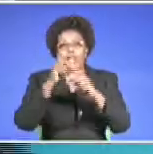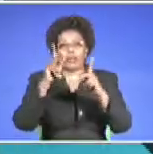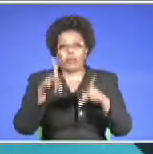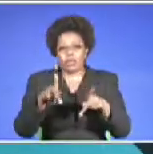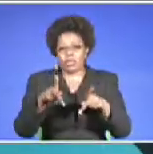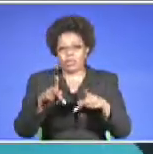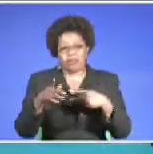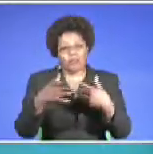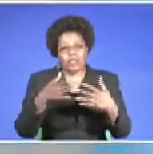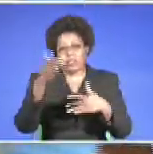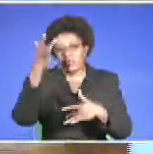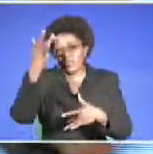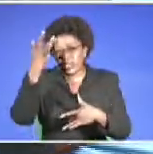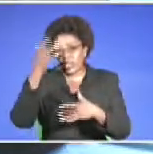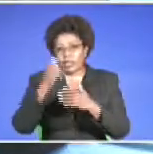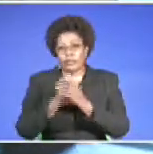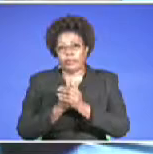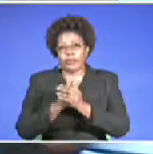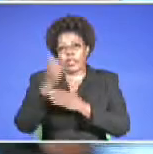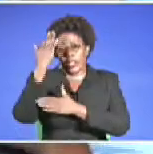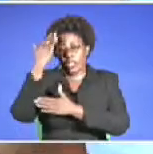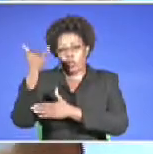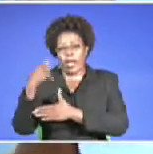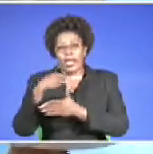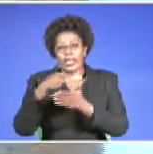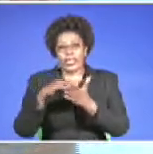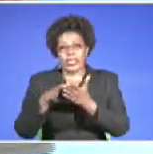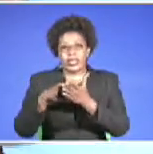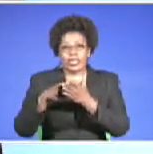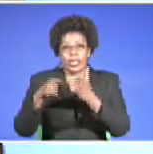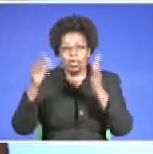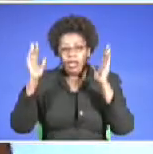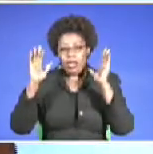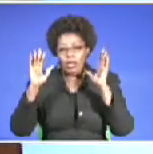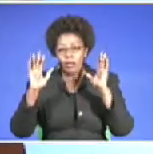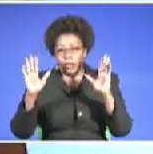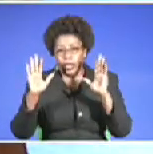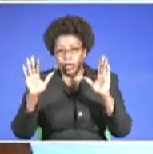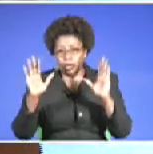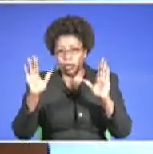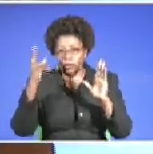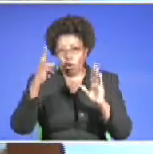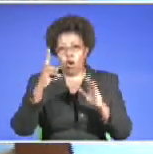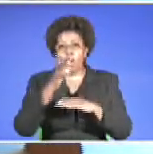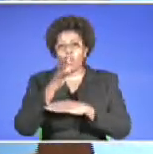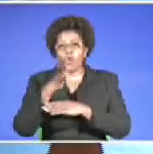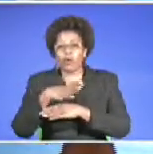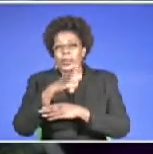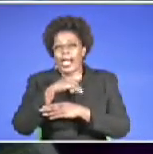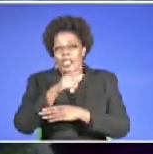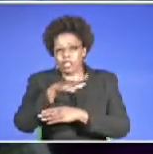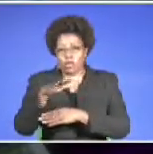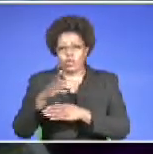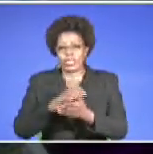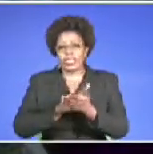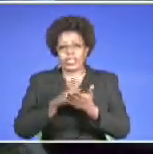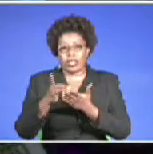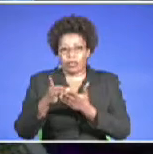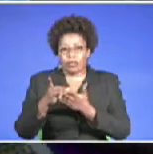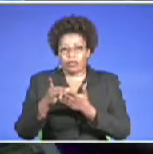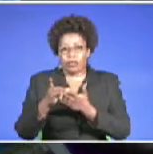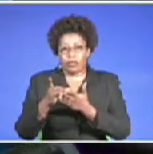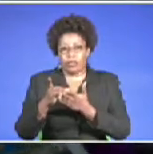sick and weak. So that's why this amazing self-defense art was built, especially for women and for children, because it was developed for the very purpose